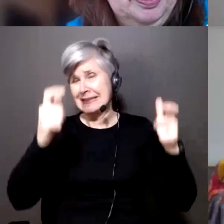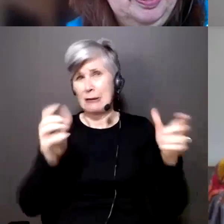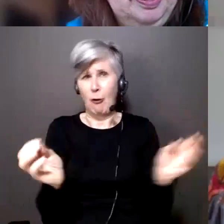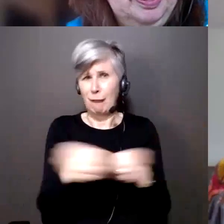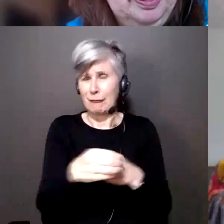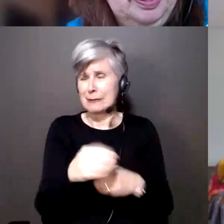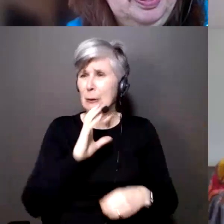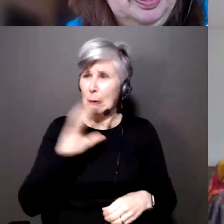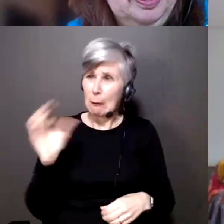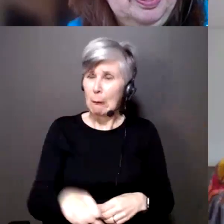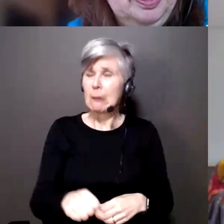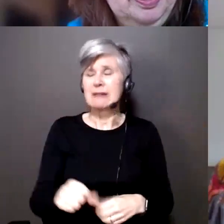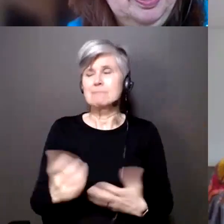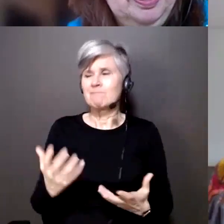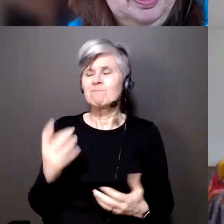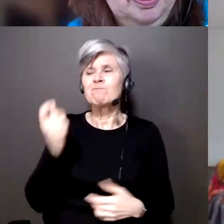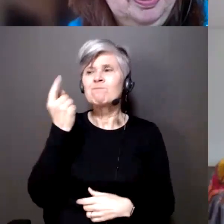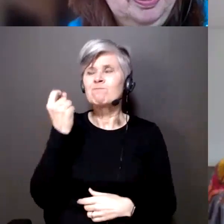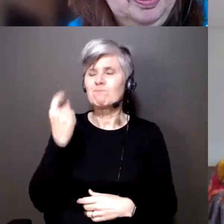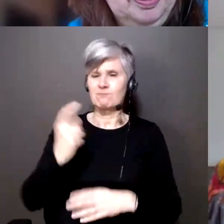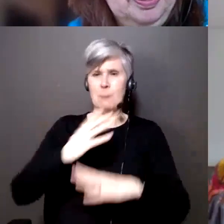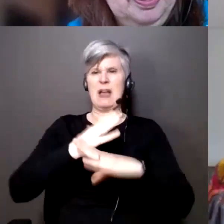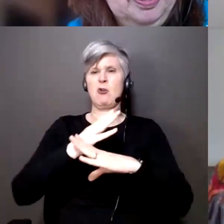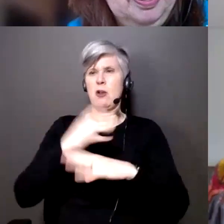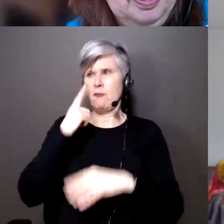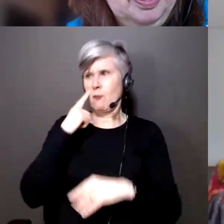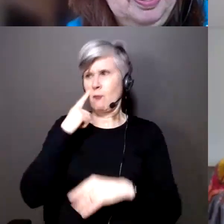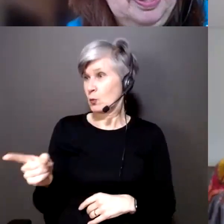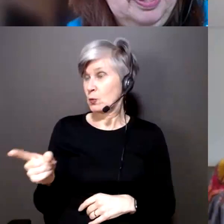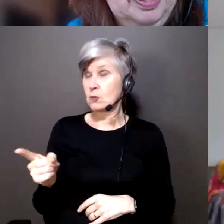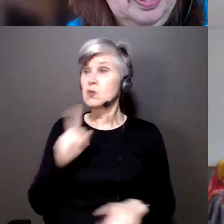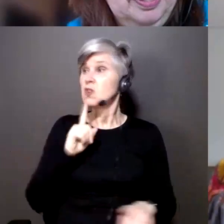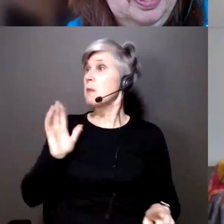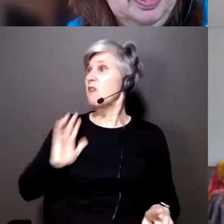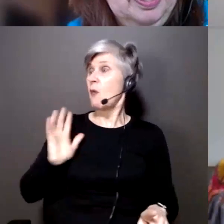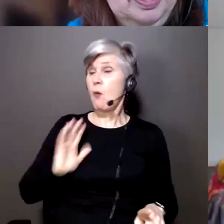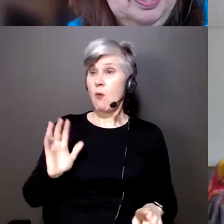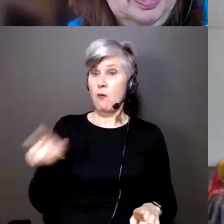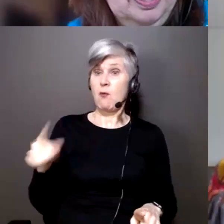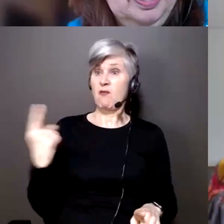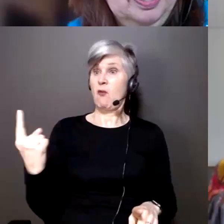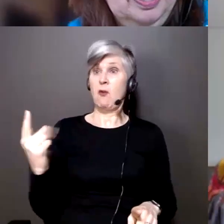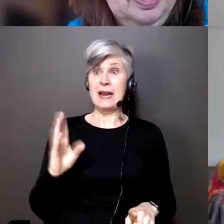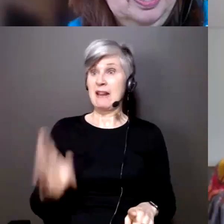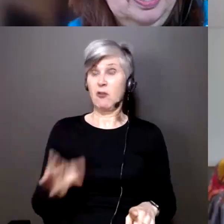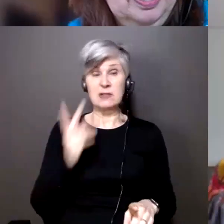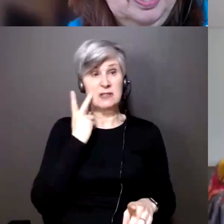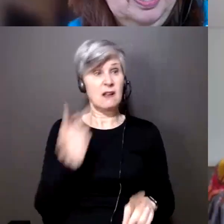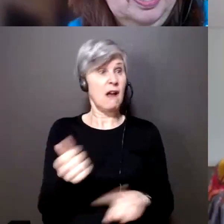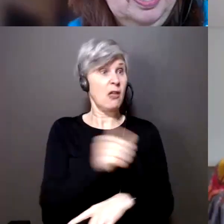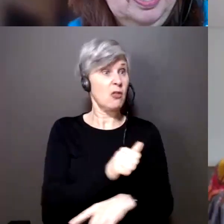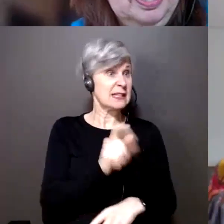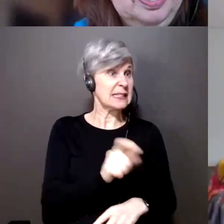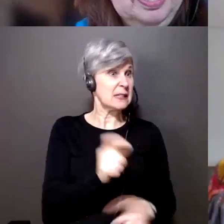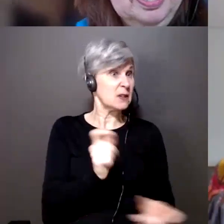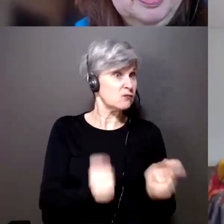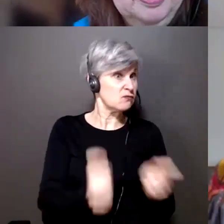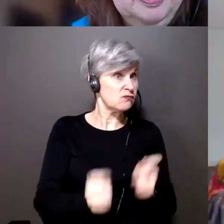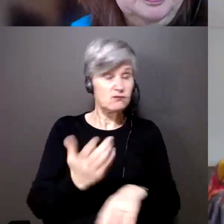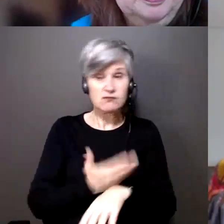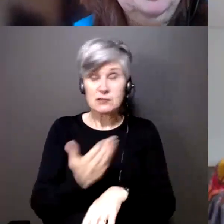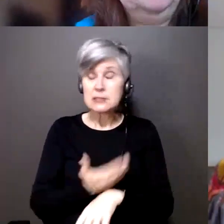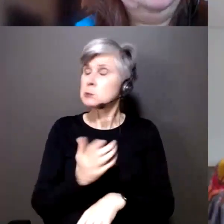environment. And we've never had an employee who's needed these type of adjustments. But before we discuss some solutions, I wonder, can